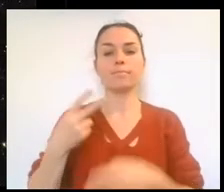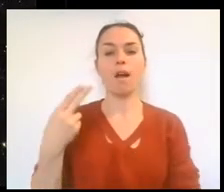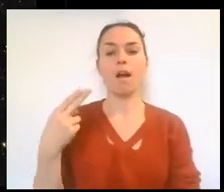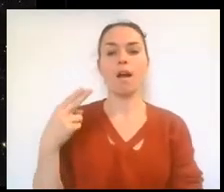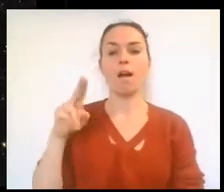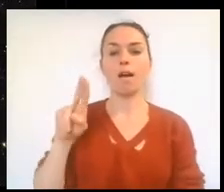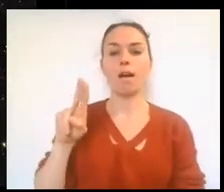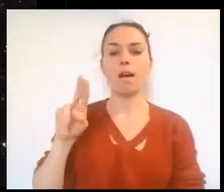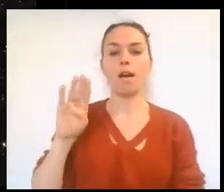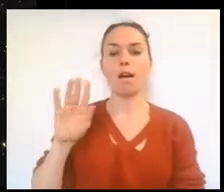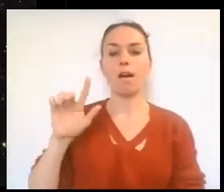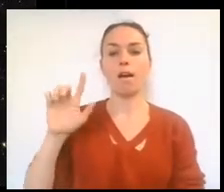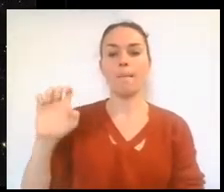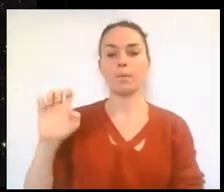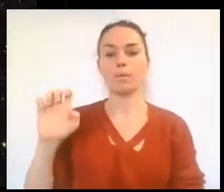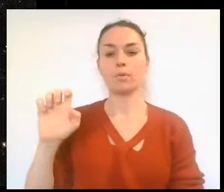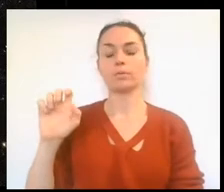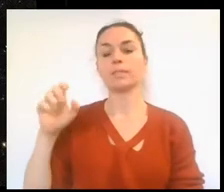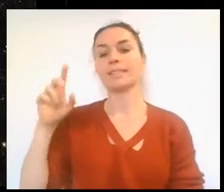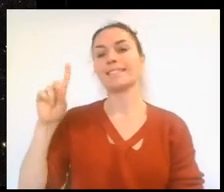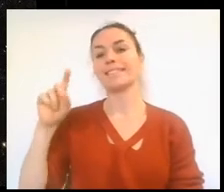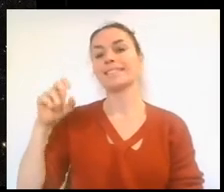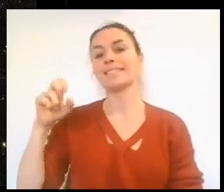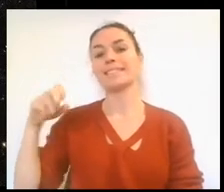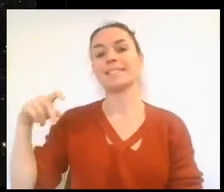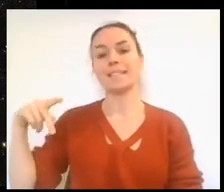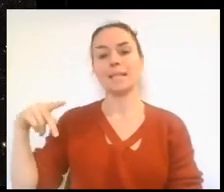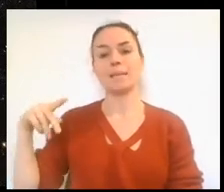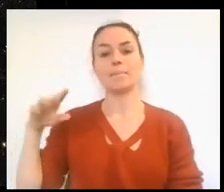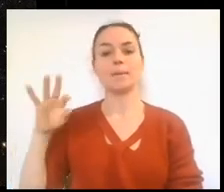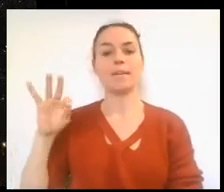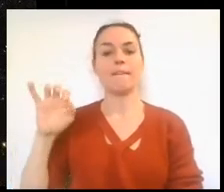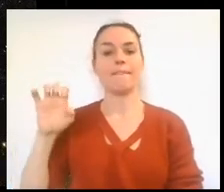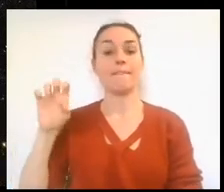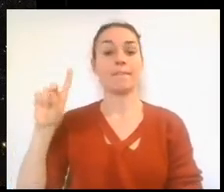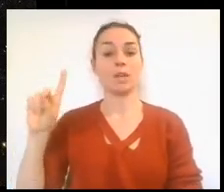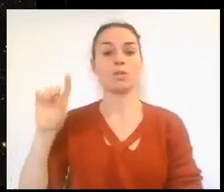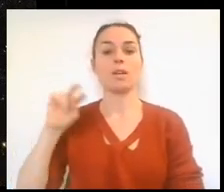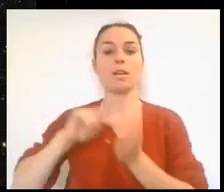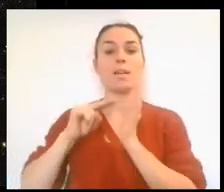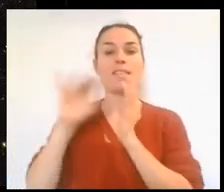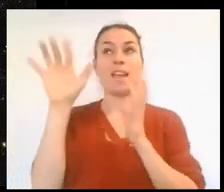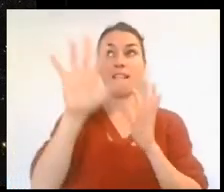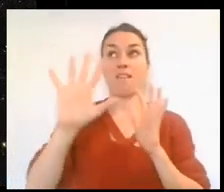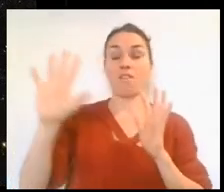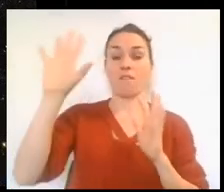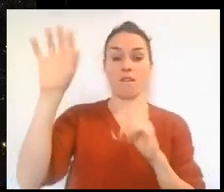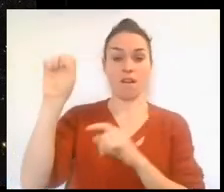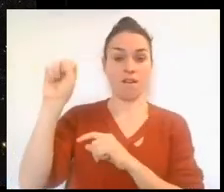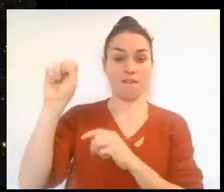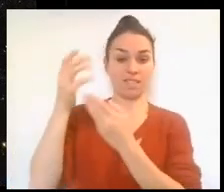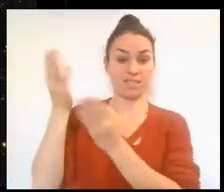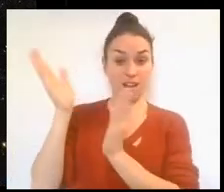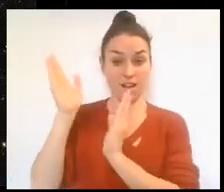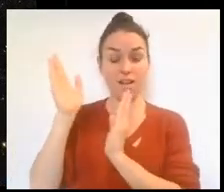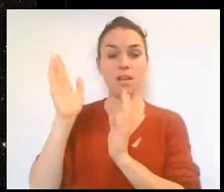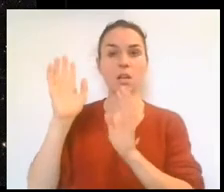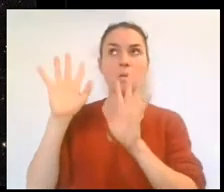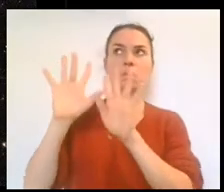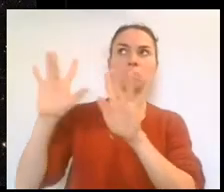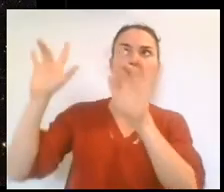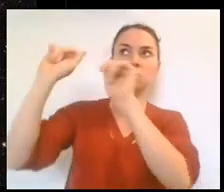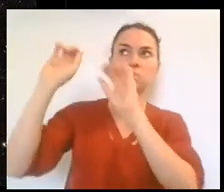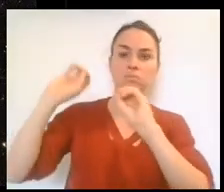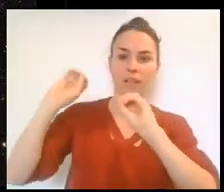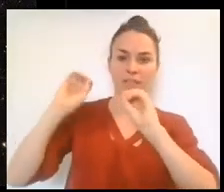area of sky where we knew from earlier observations, Palomar Sky Survey, that we would see at least